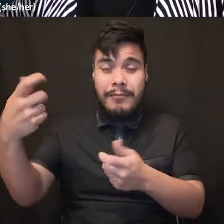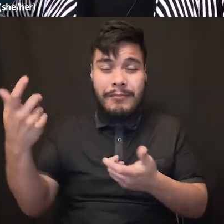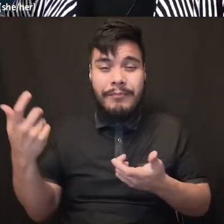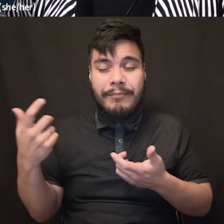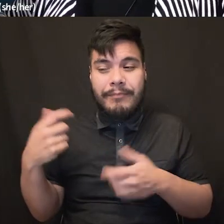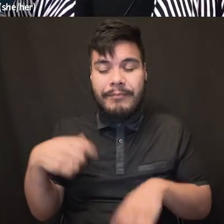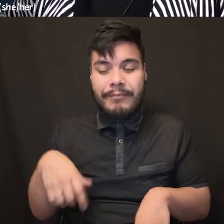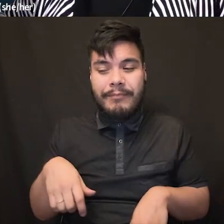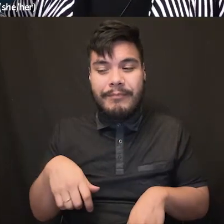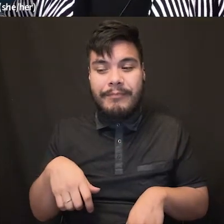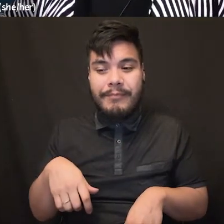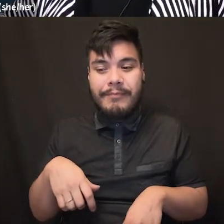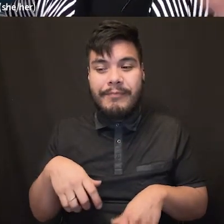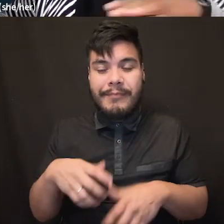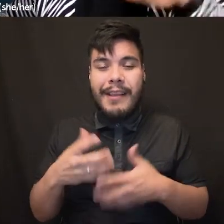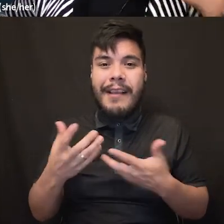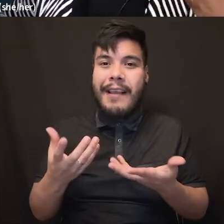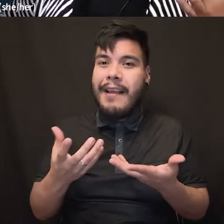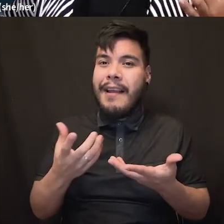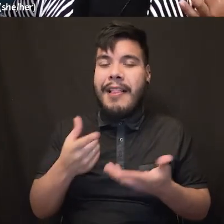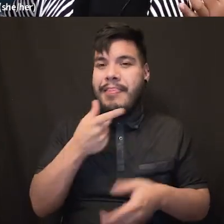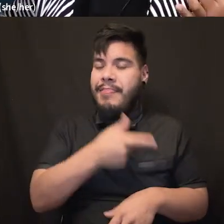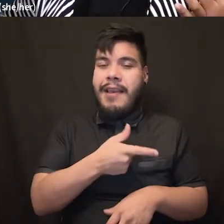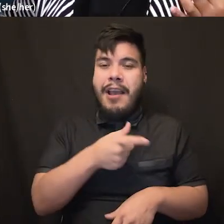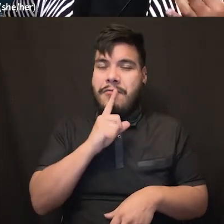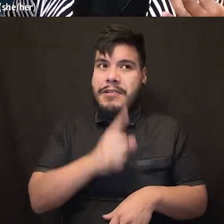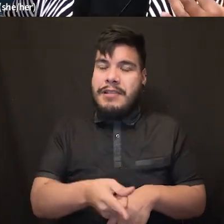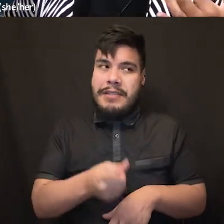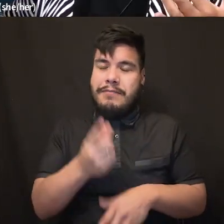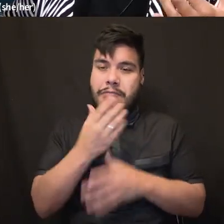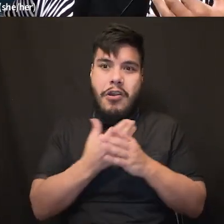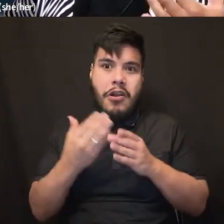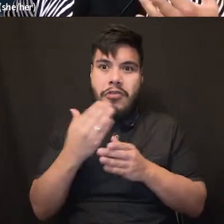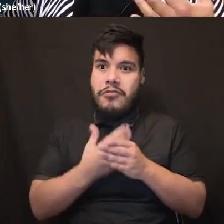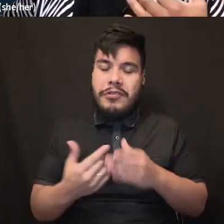And this bothered me.